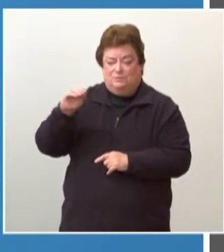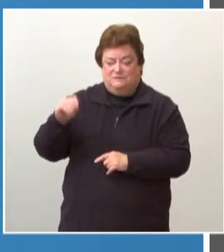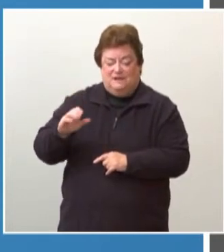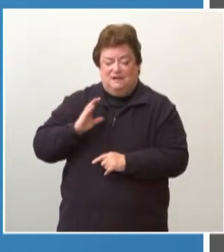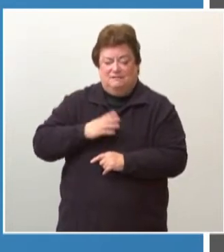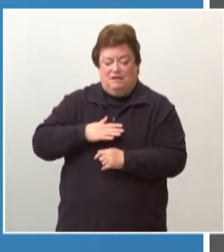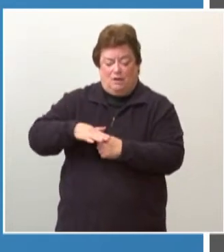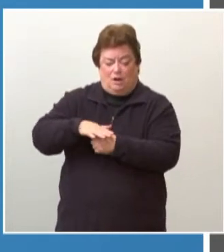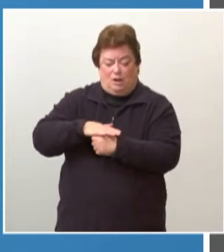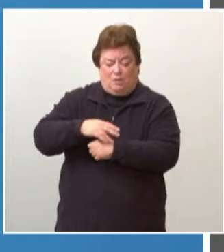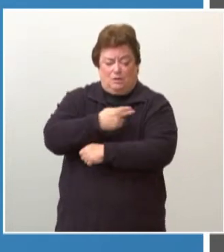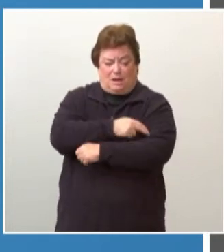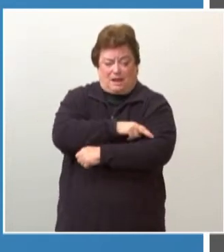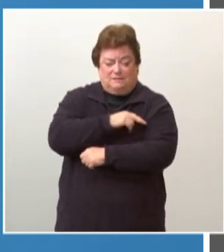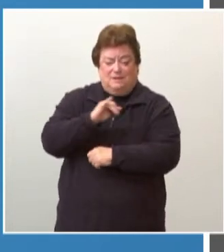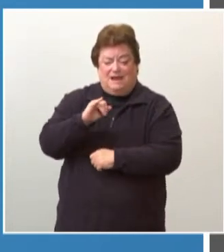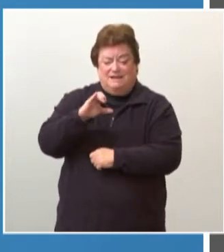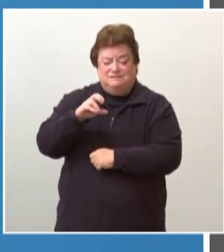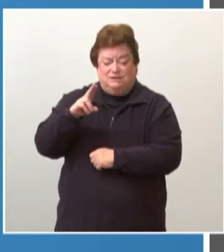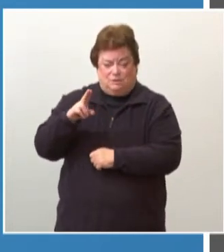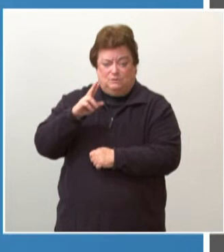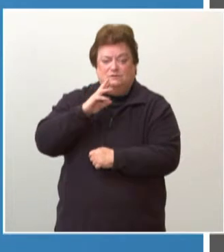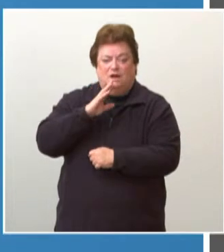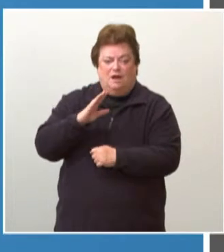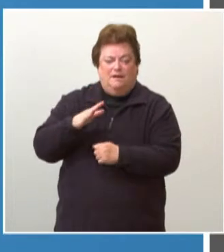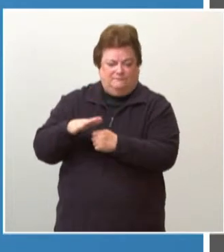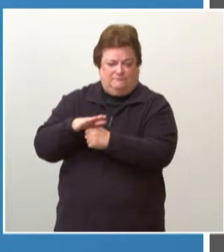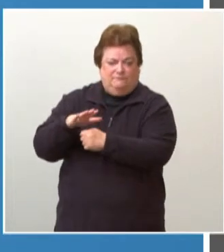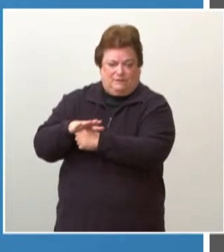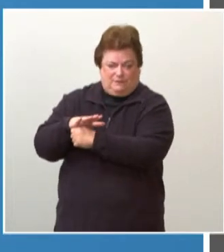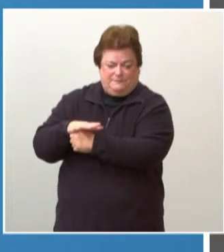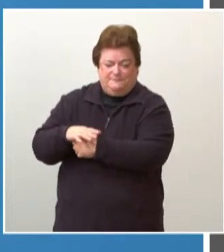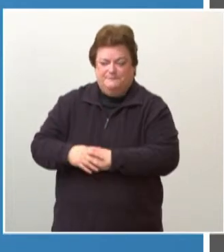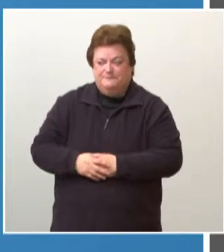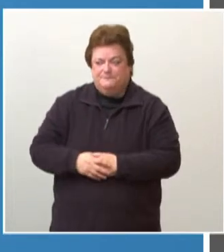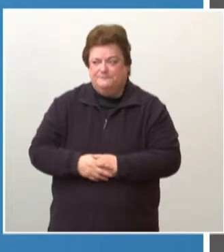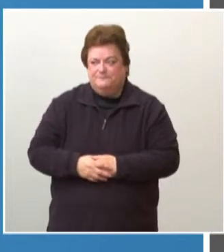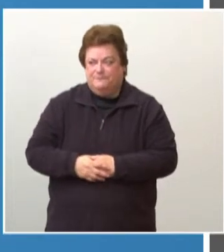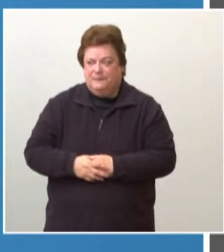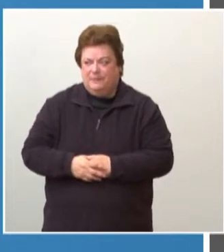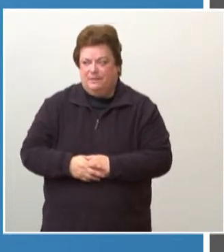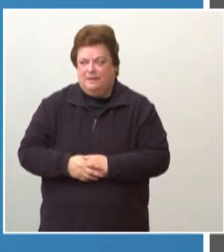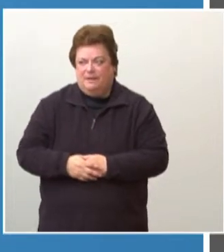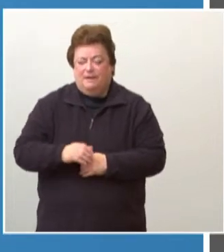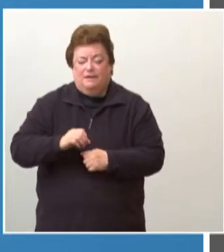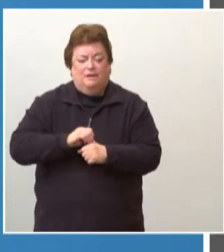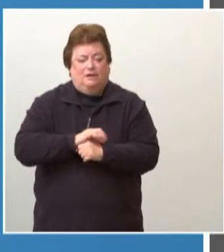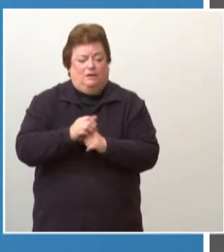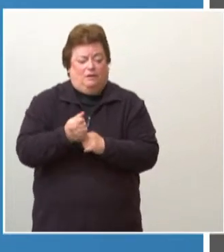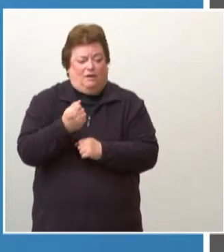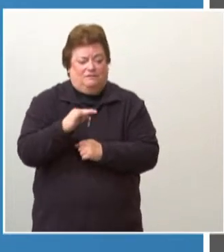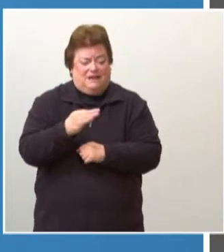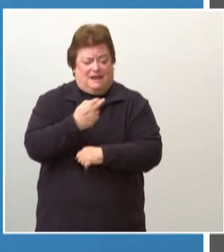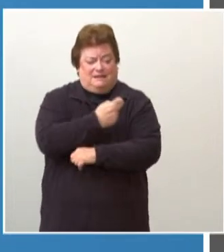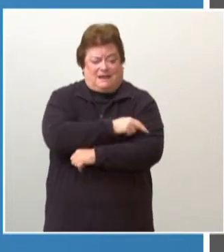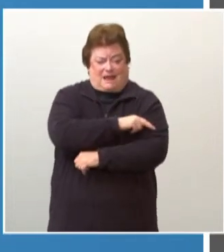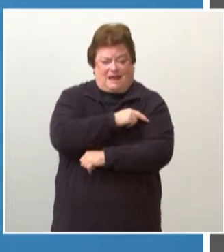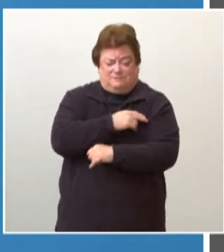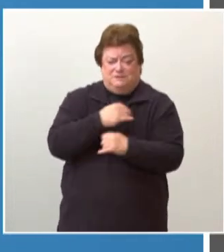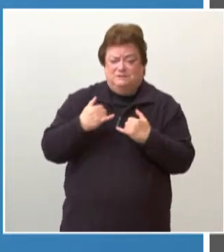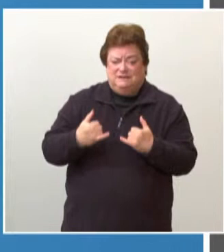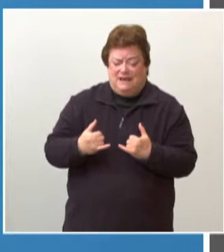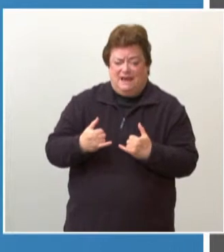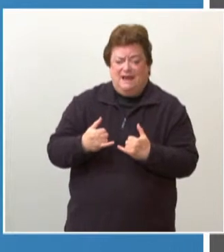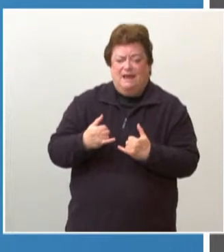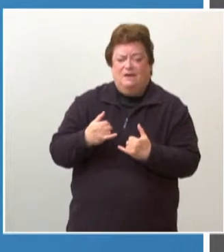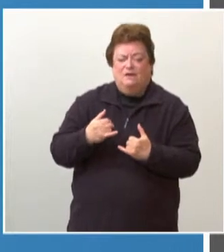of our local hospital ICU beds are currently occupied. The COVID-19 hospitalizations are